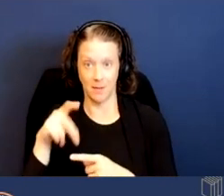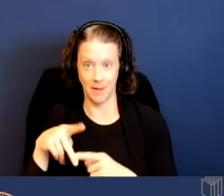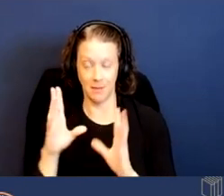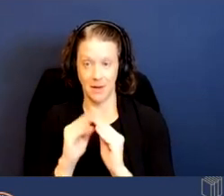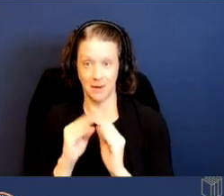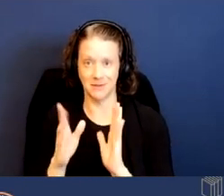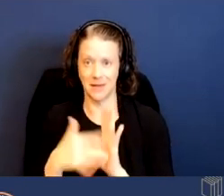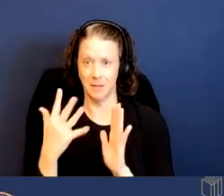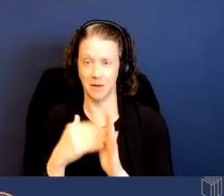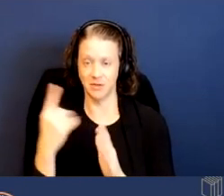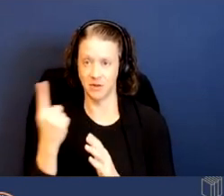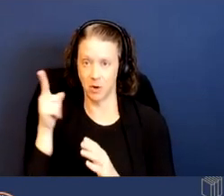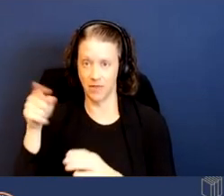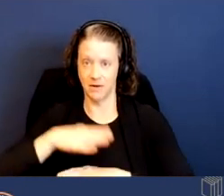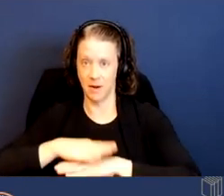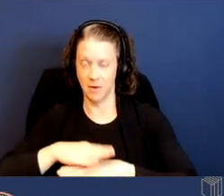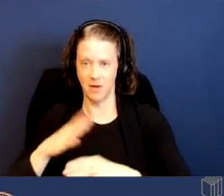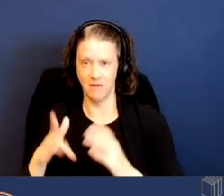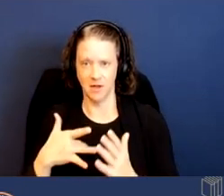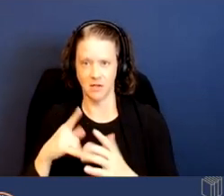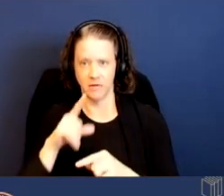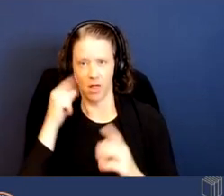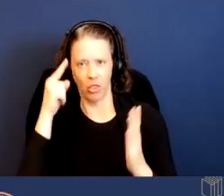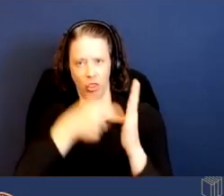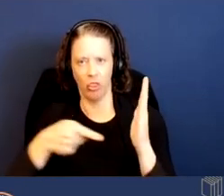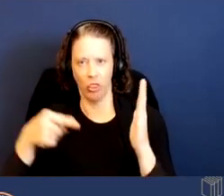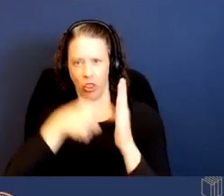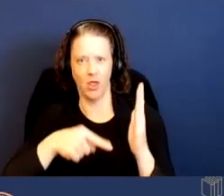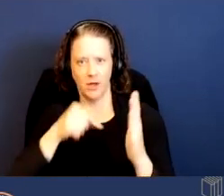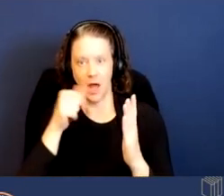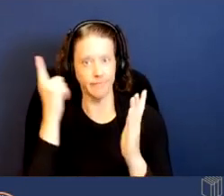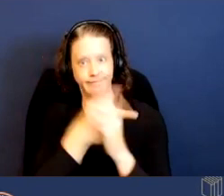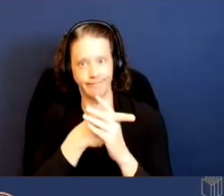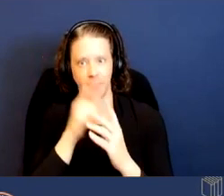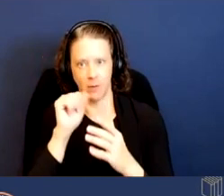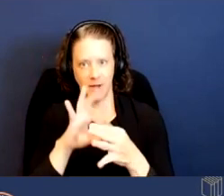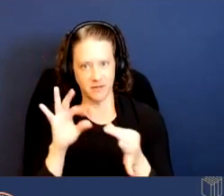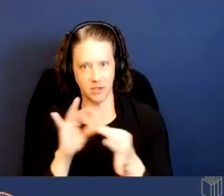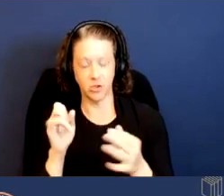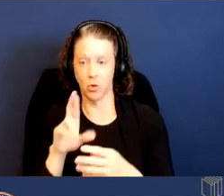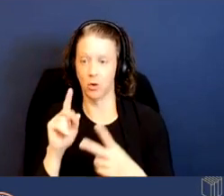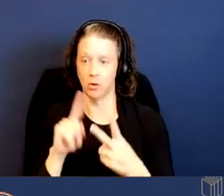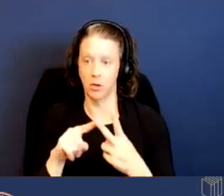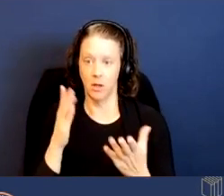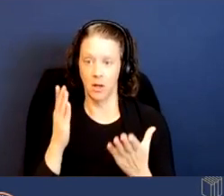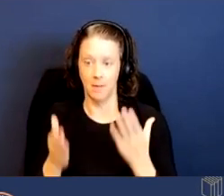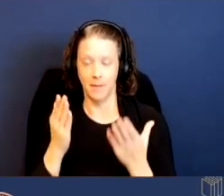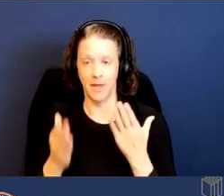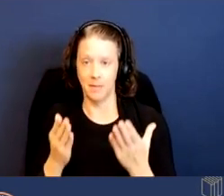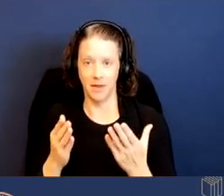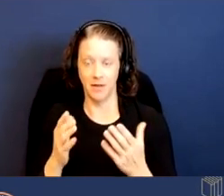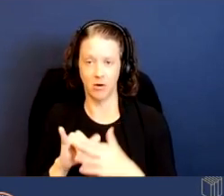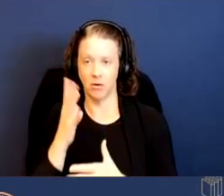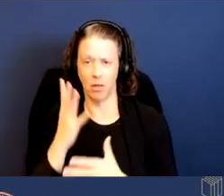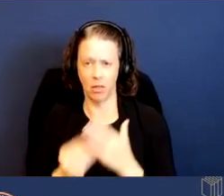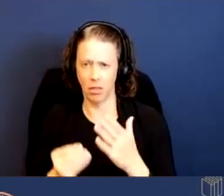at the table either doesn't feel like their message is getting across, or maybe there's just a lapse in the information